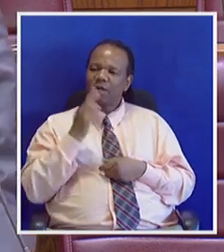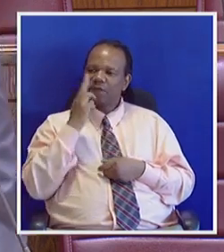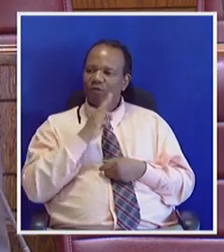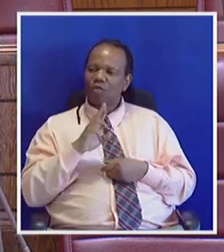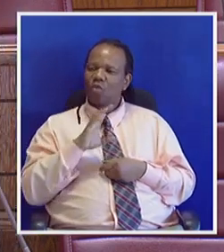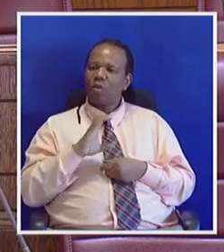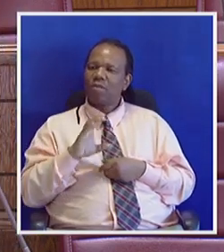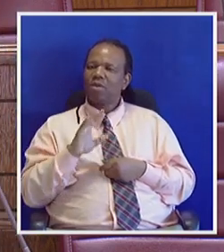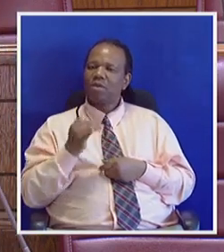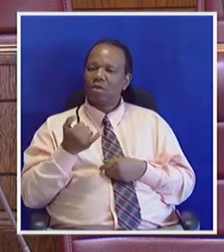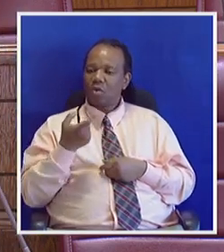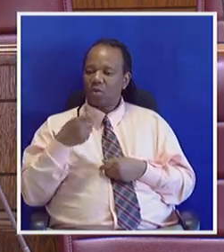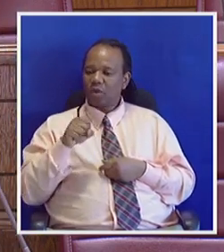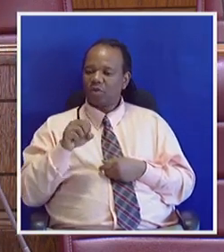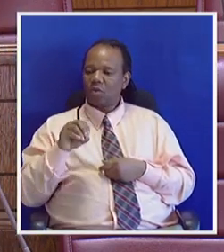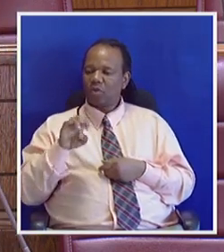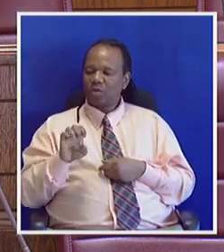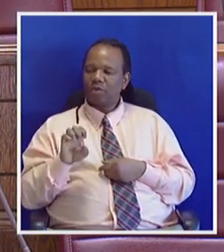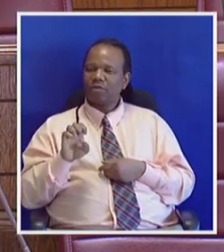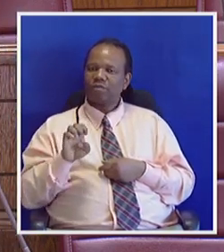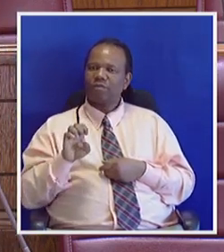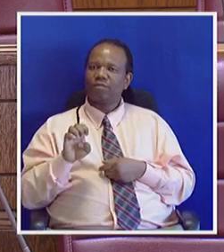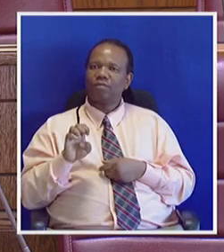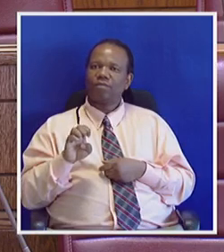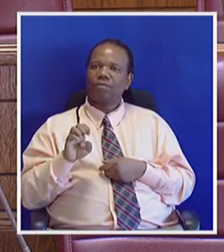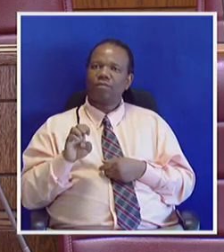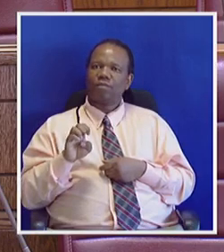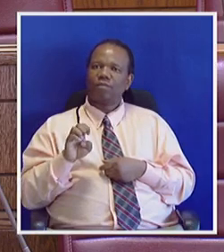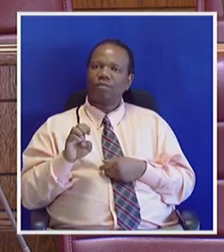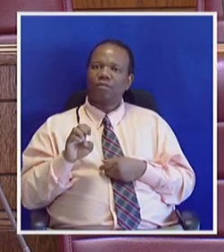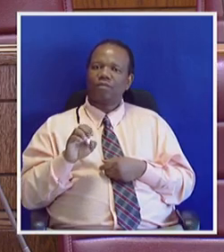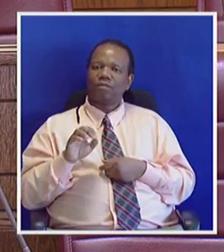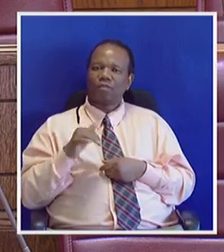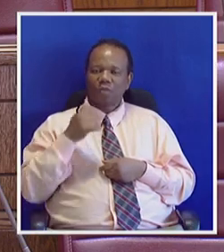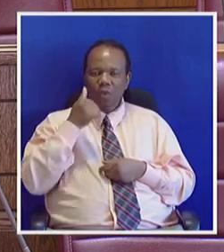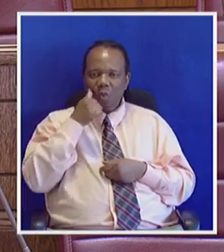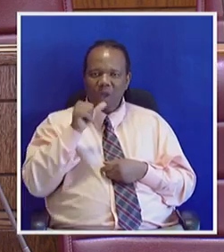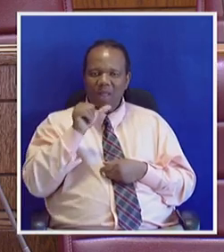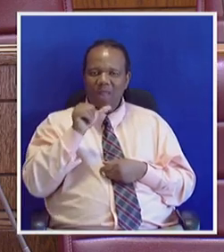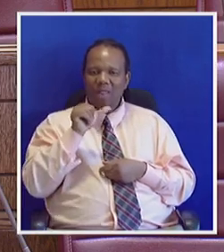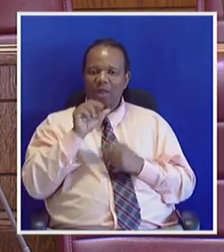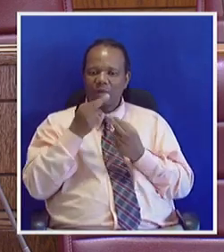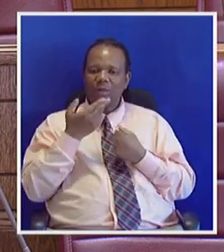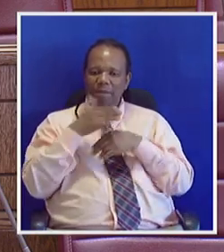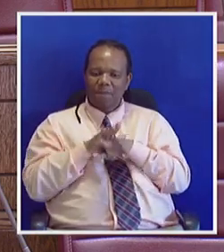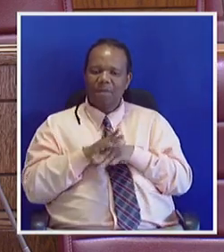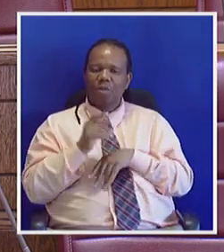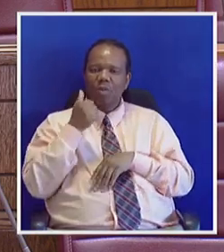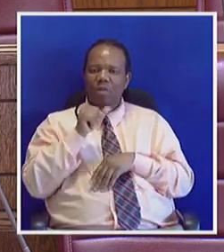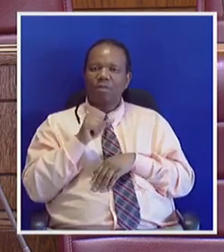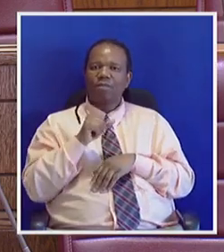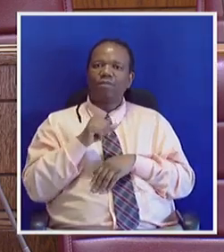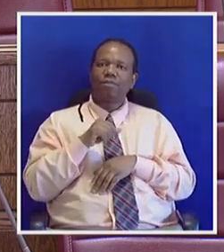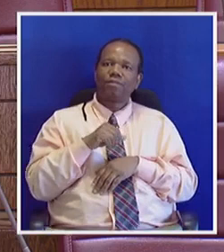And when will this, these recommendations be implemented? Because it will save the